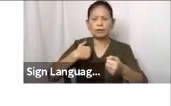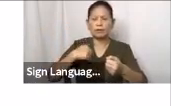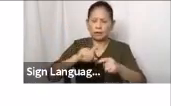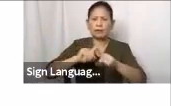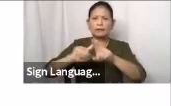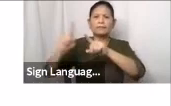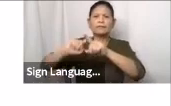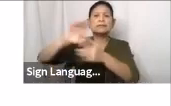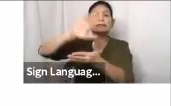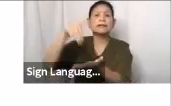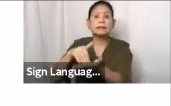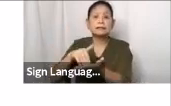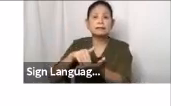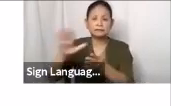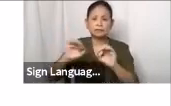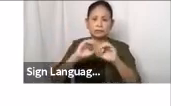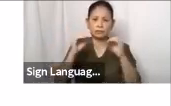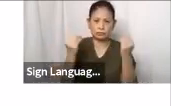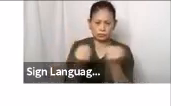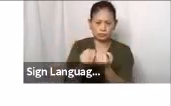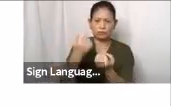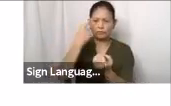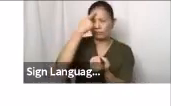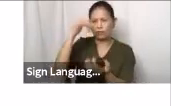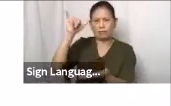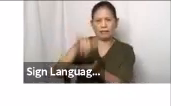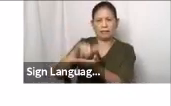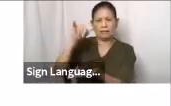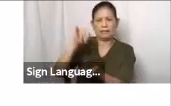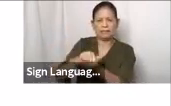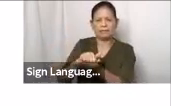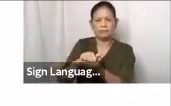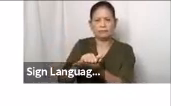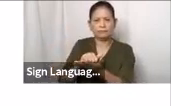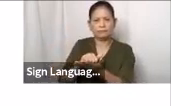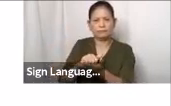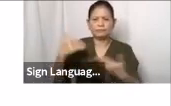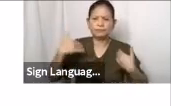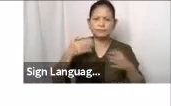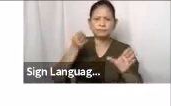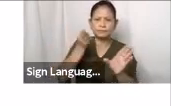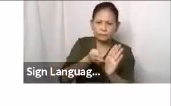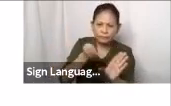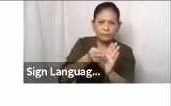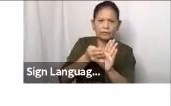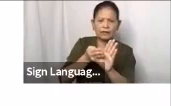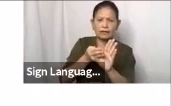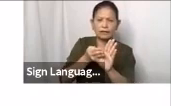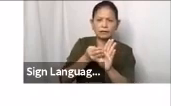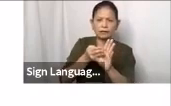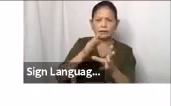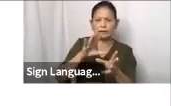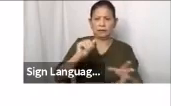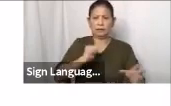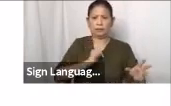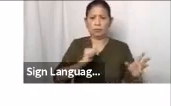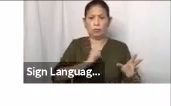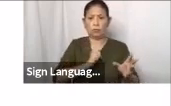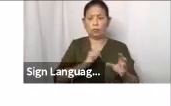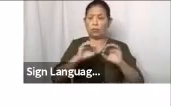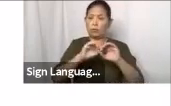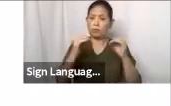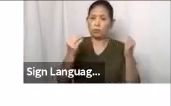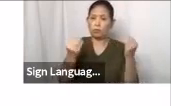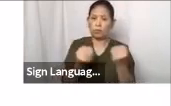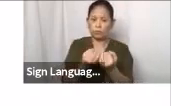organization. So for this, we are doing this, like we have a psychologist in our organization, so we are